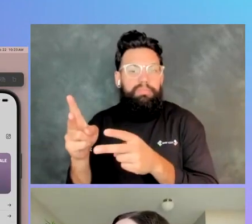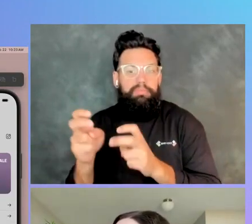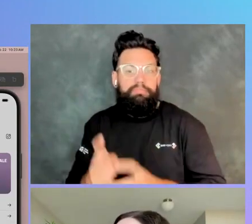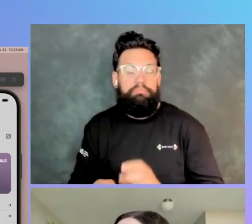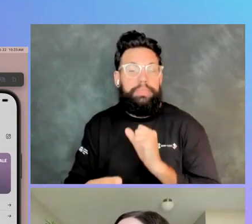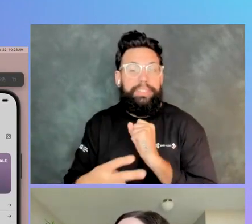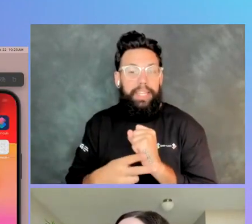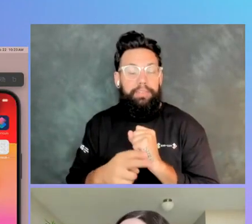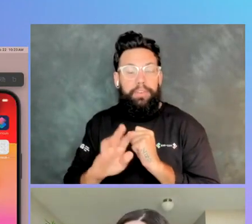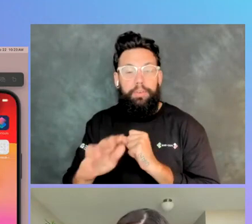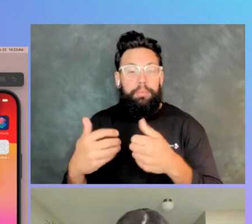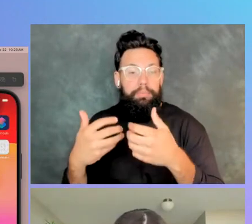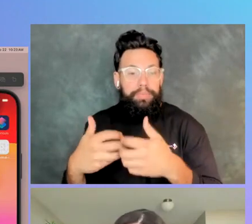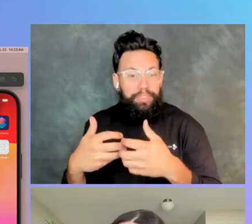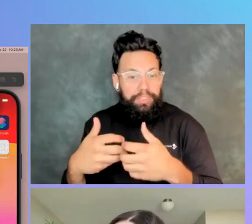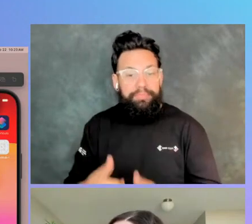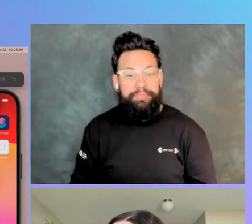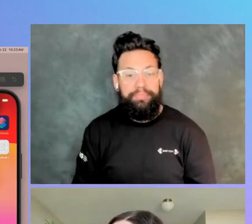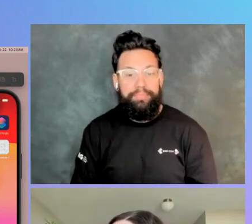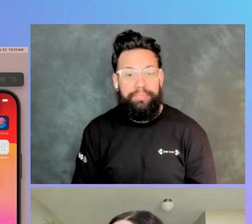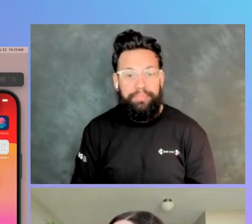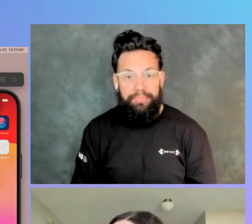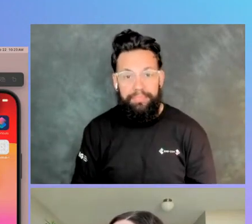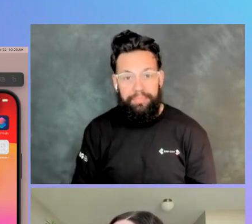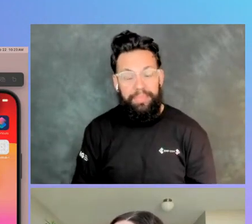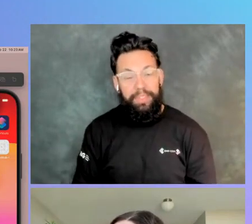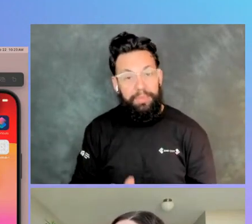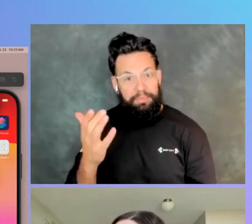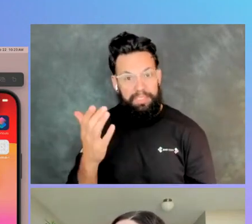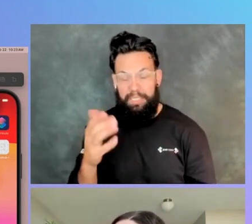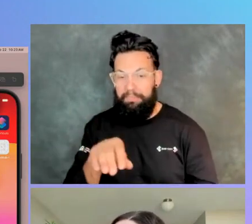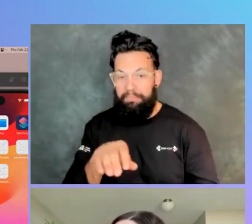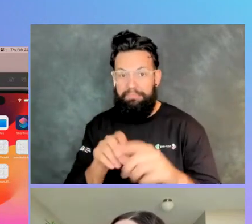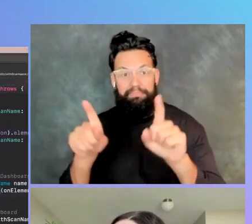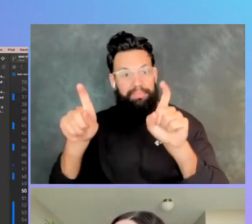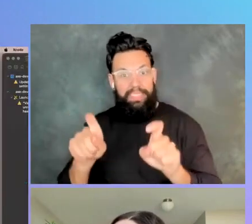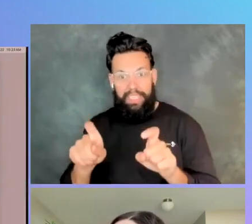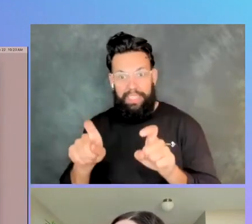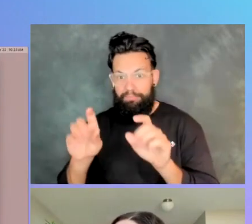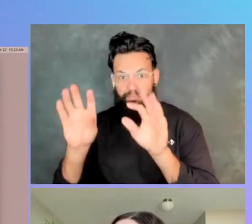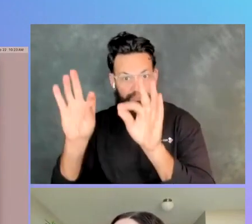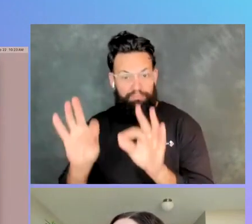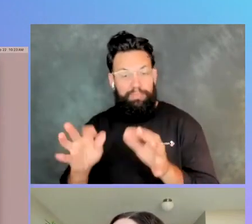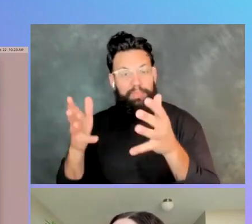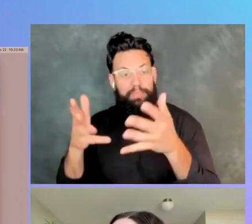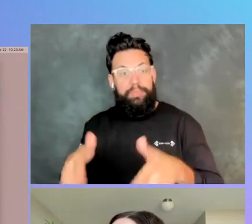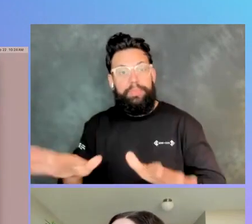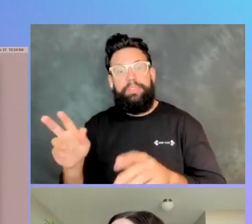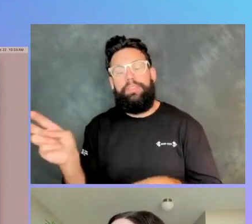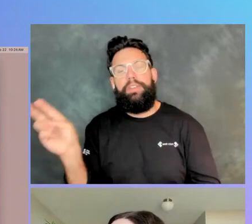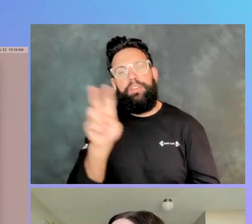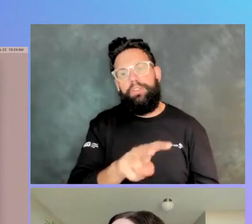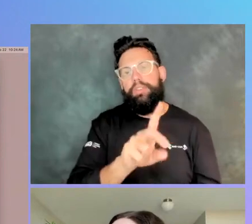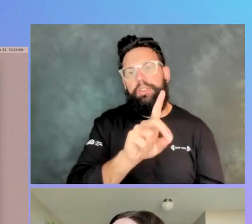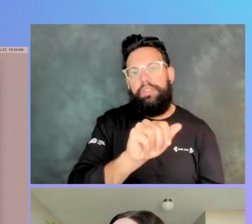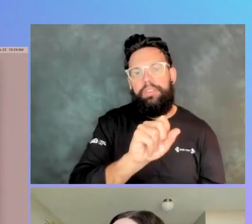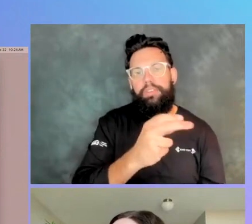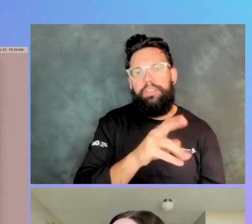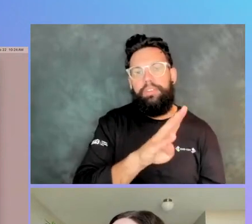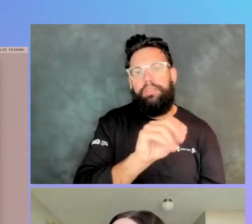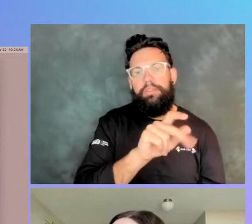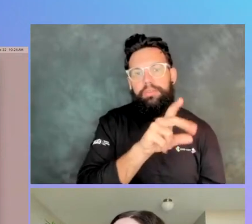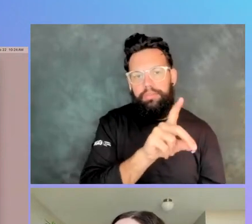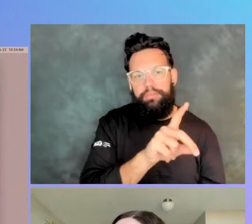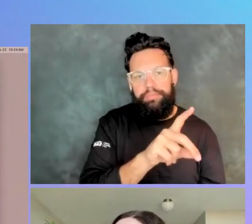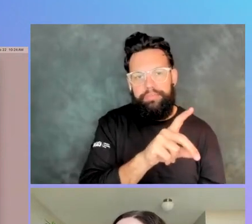finished. It's all the way to the profile screen. So let's just hop back, test succeeded, and take a look at the dashboard where we should see those results have shown